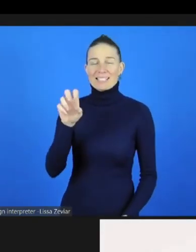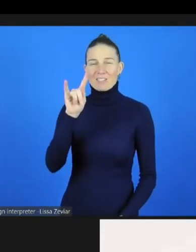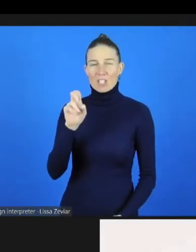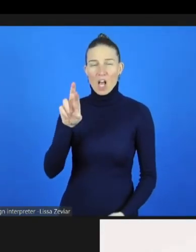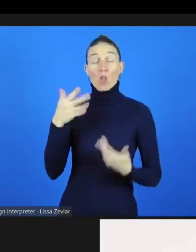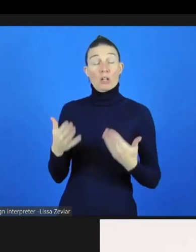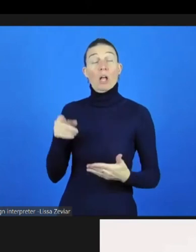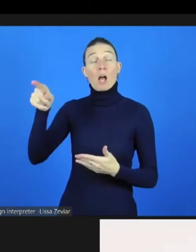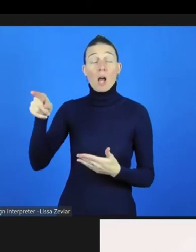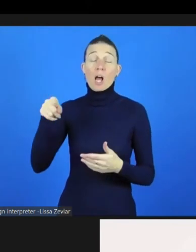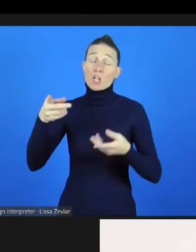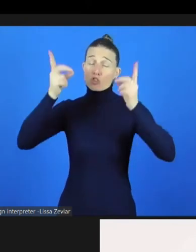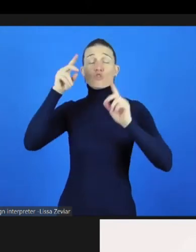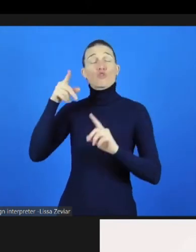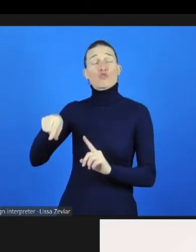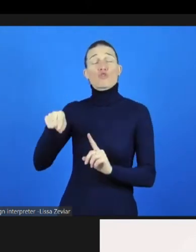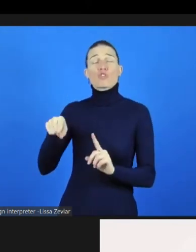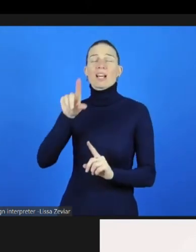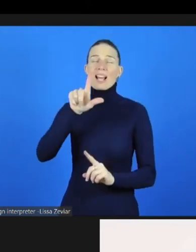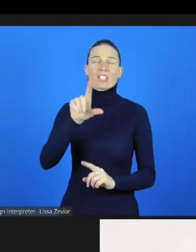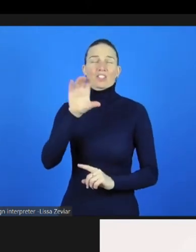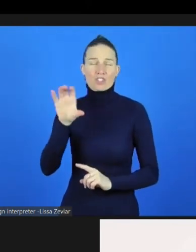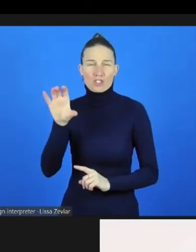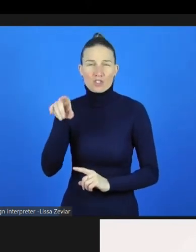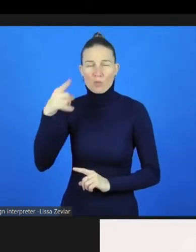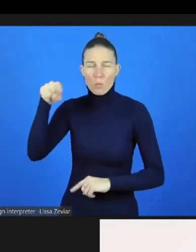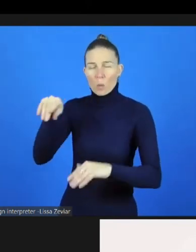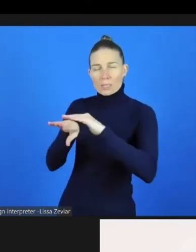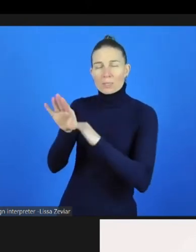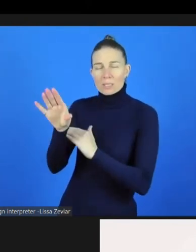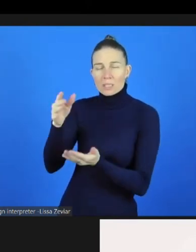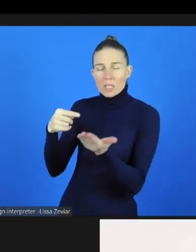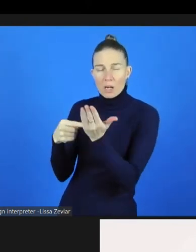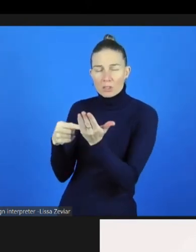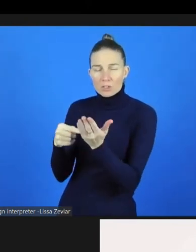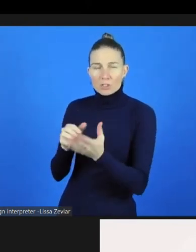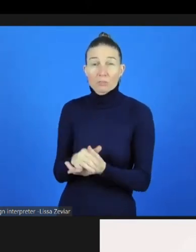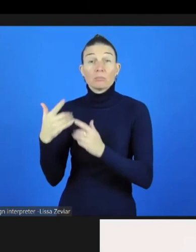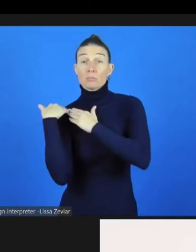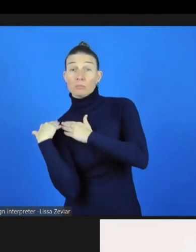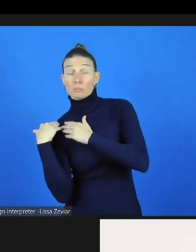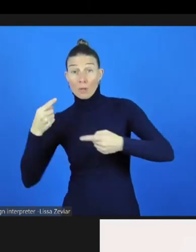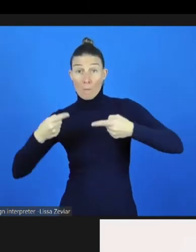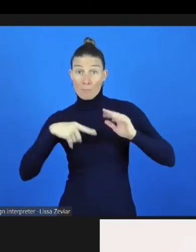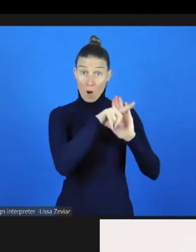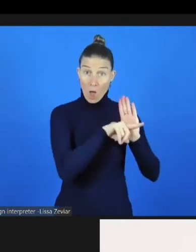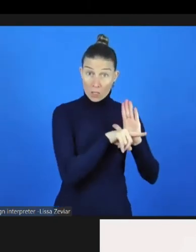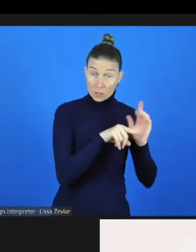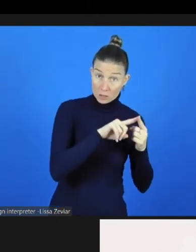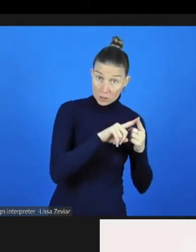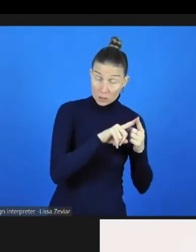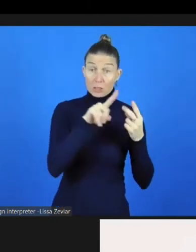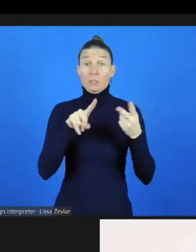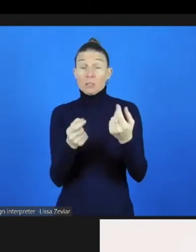of Assistive Technologies at Leonard Cheshire, where he has responsibility for policy, support and implementation